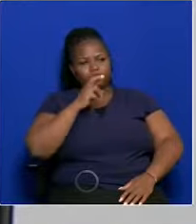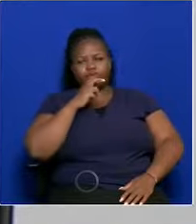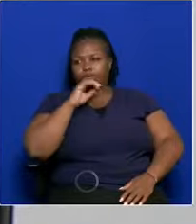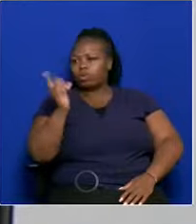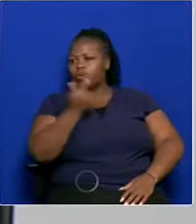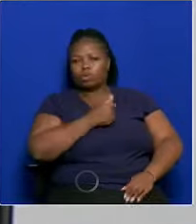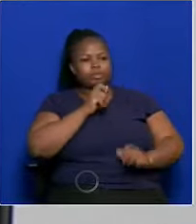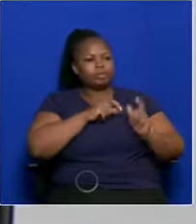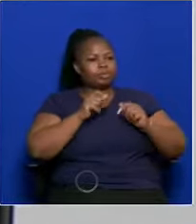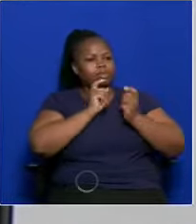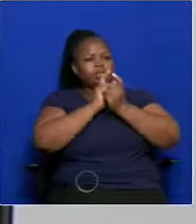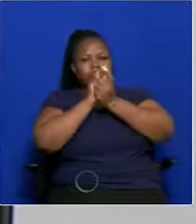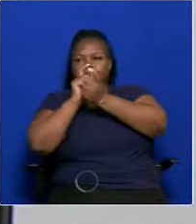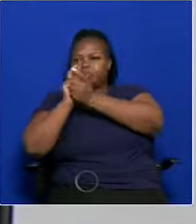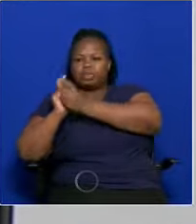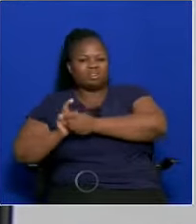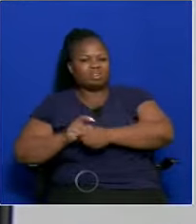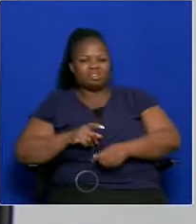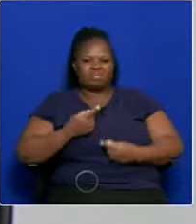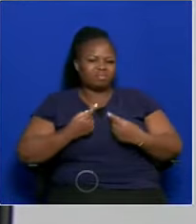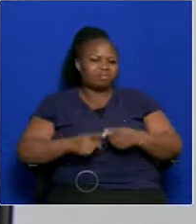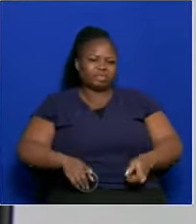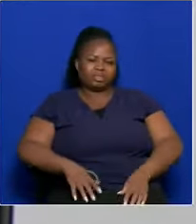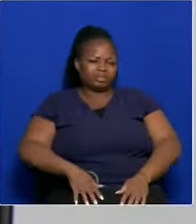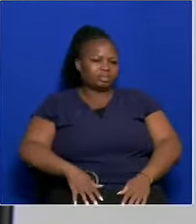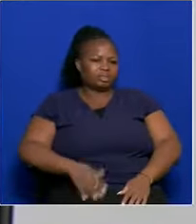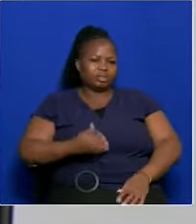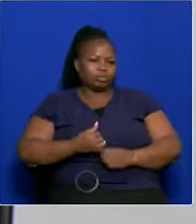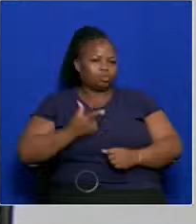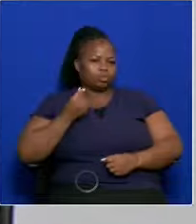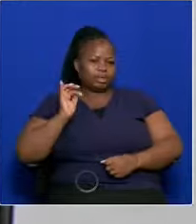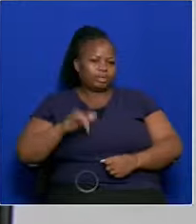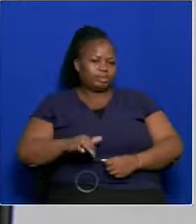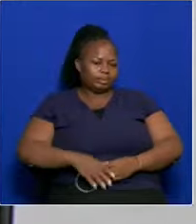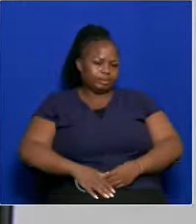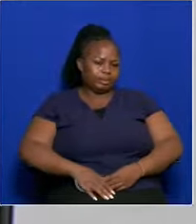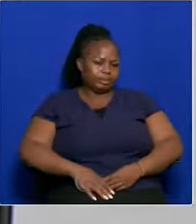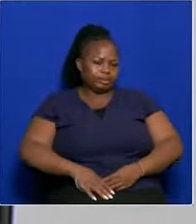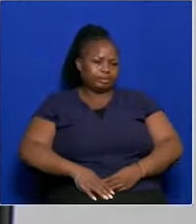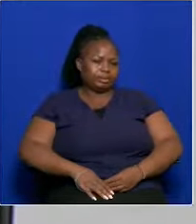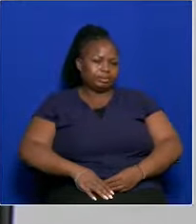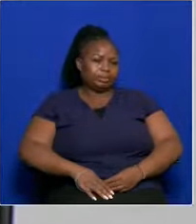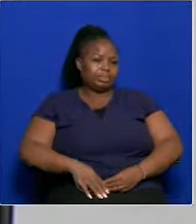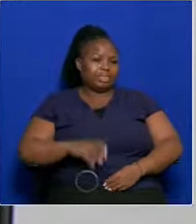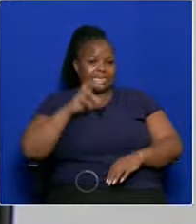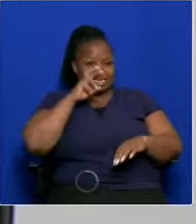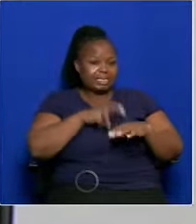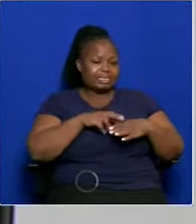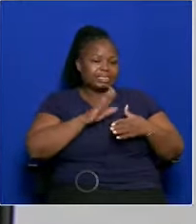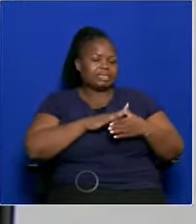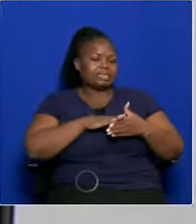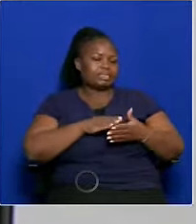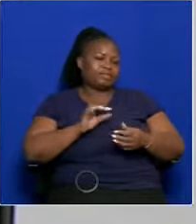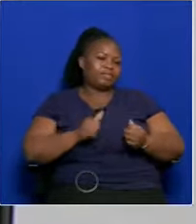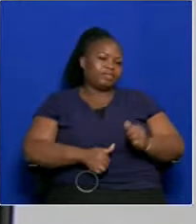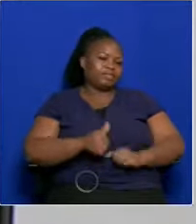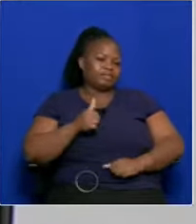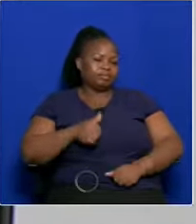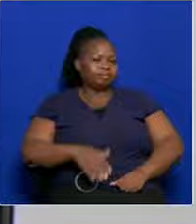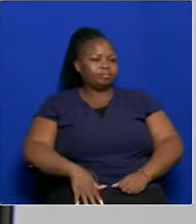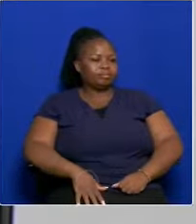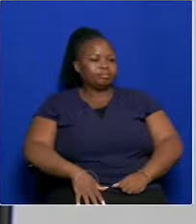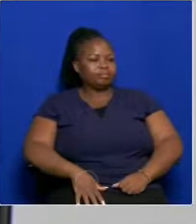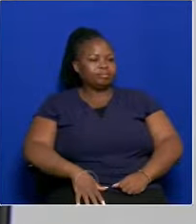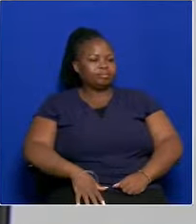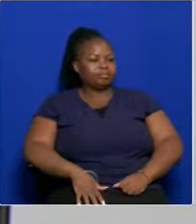so I don't do that. Unless I have a reason. I can meet you, see